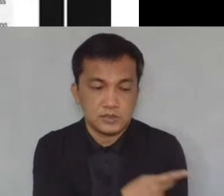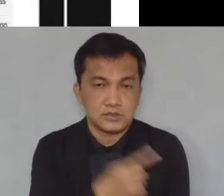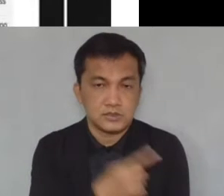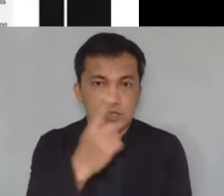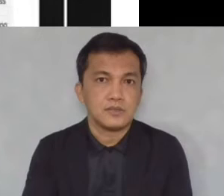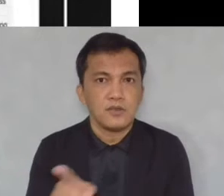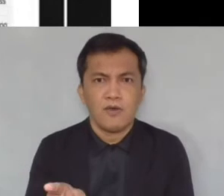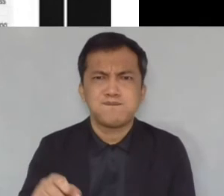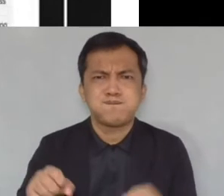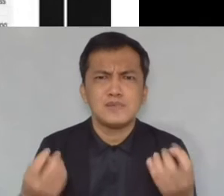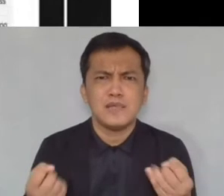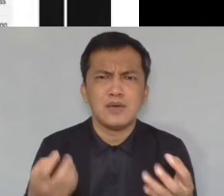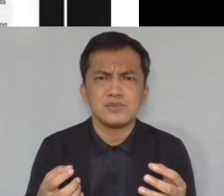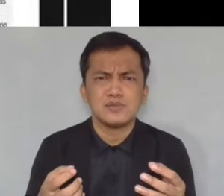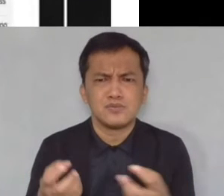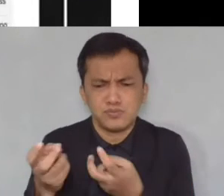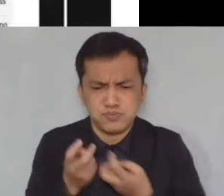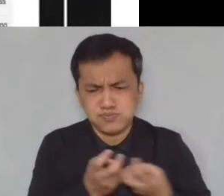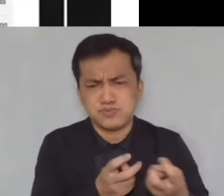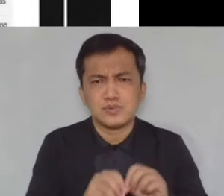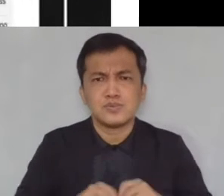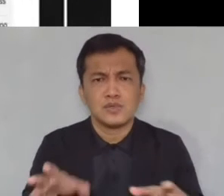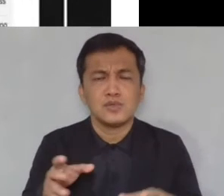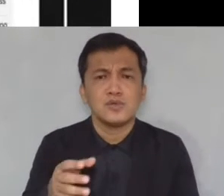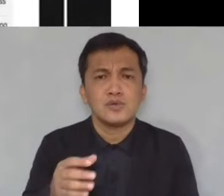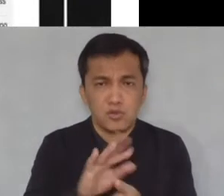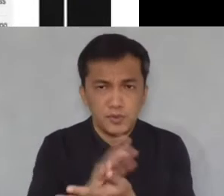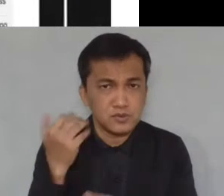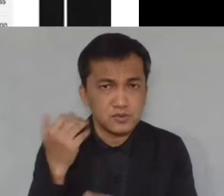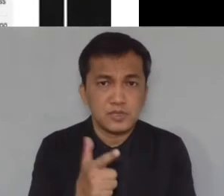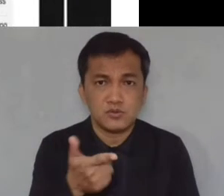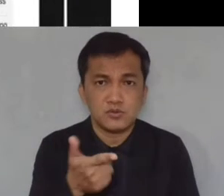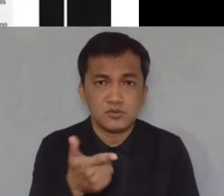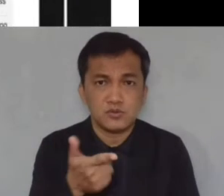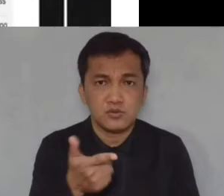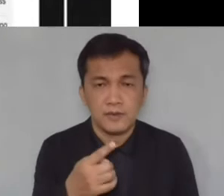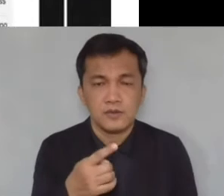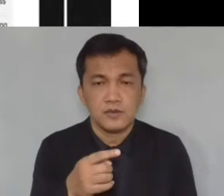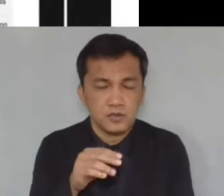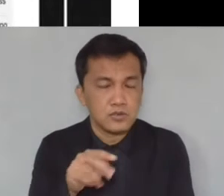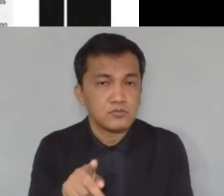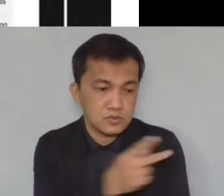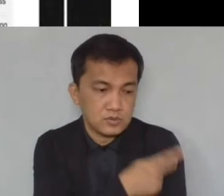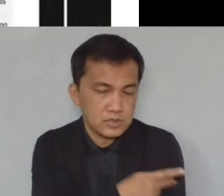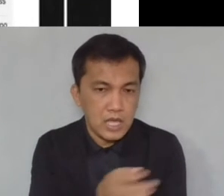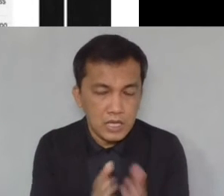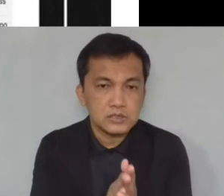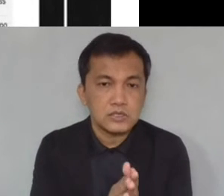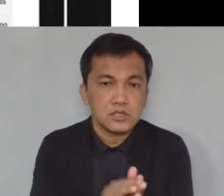yung kasagsagan ng COVID noong April 24. Each patient will click the DocPH, and they